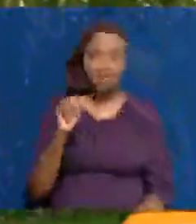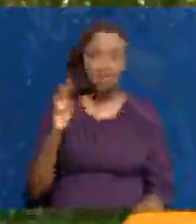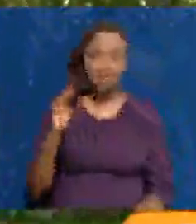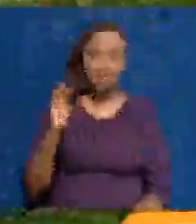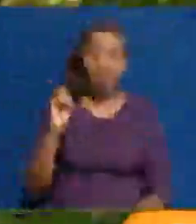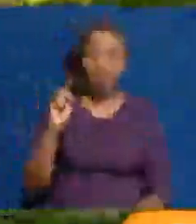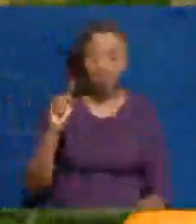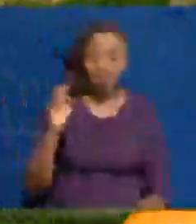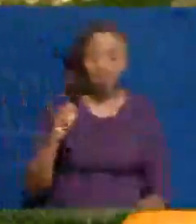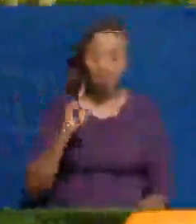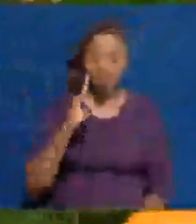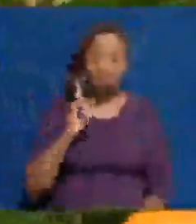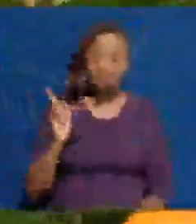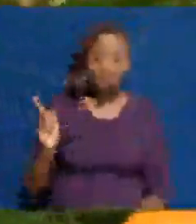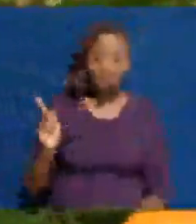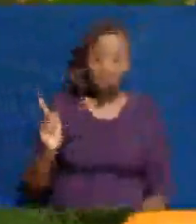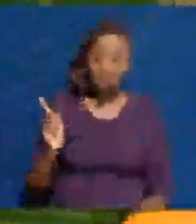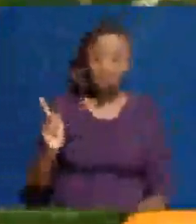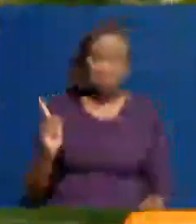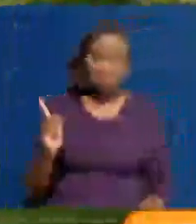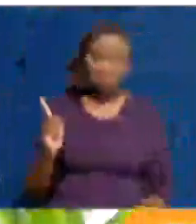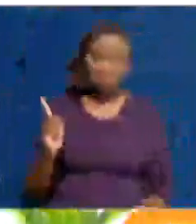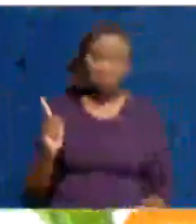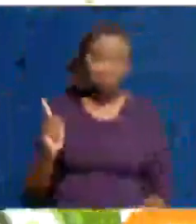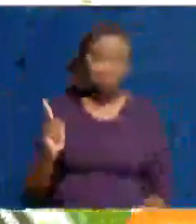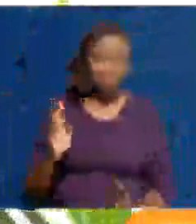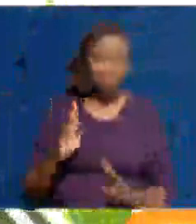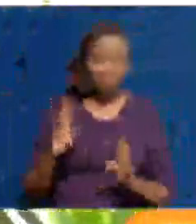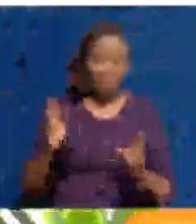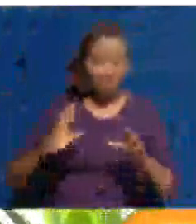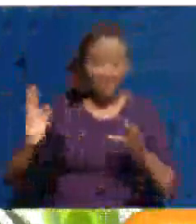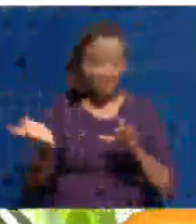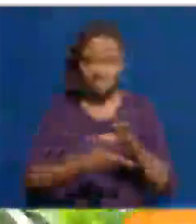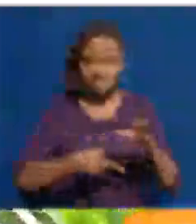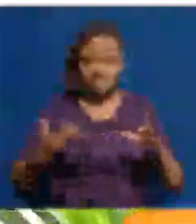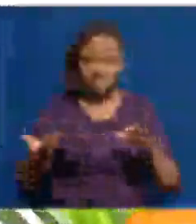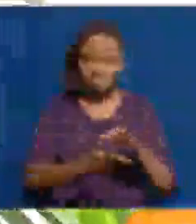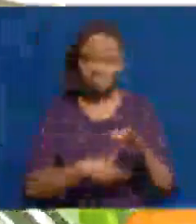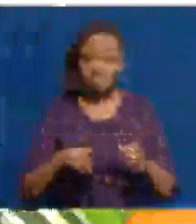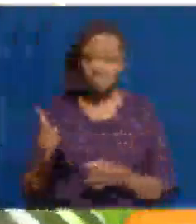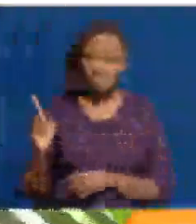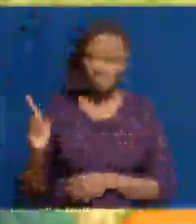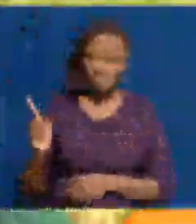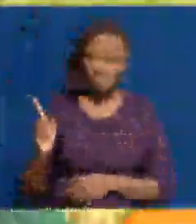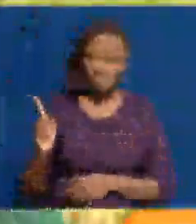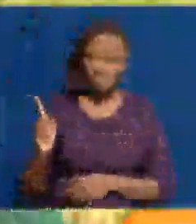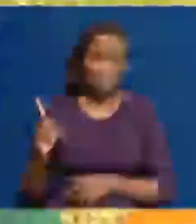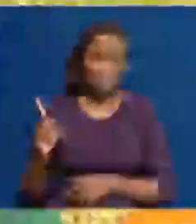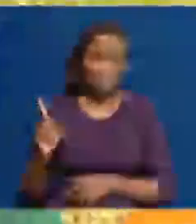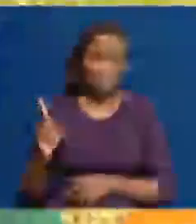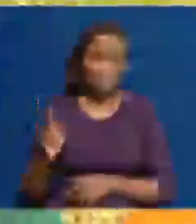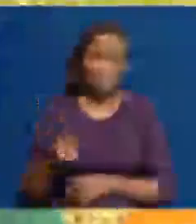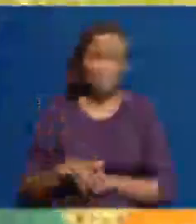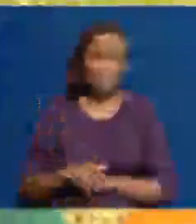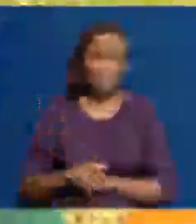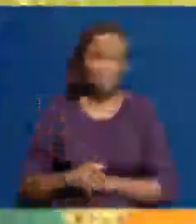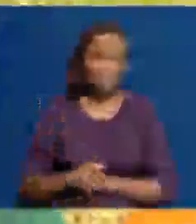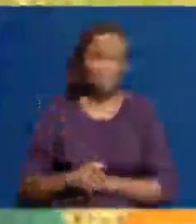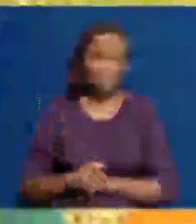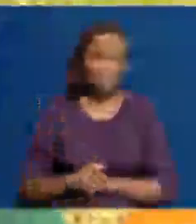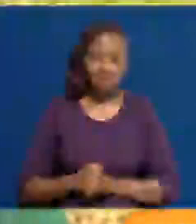The plant ready for harvest is Juncao grass, a high-yielding Napier grass variety. Juncao